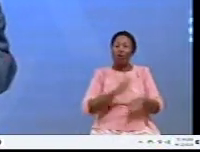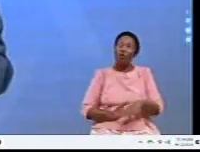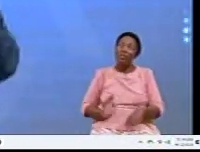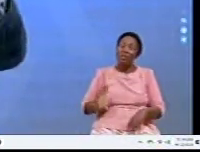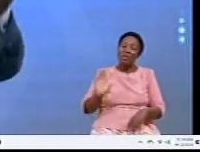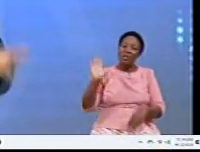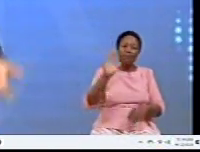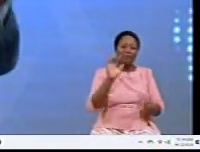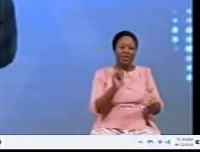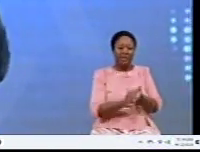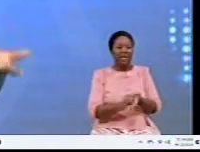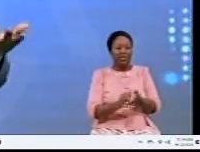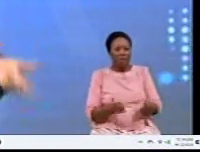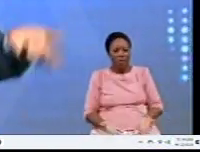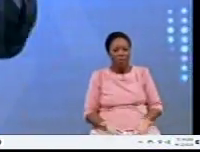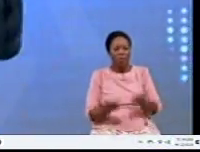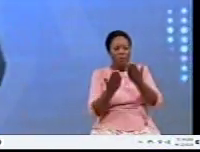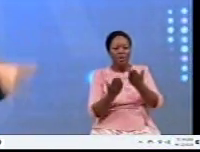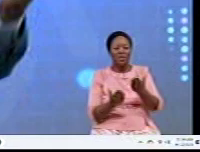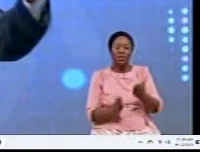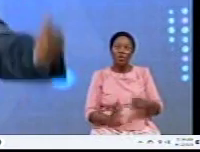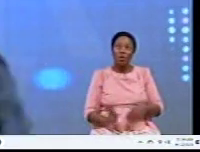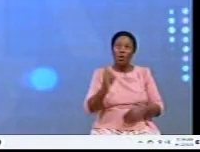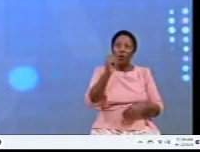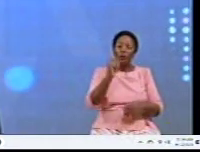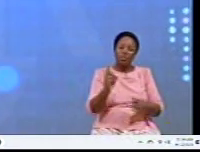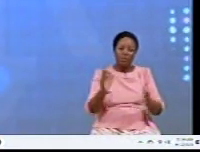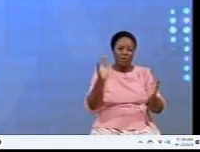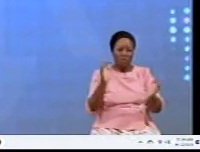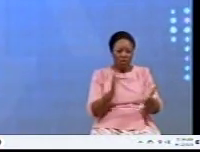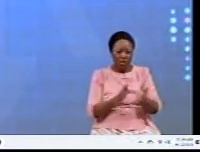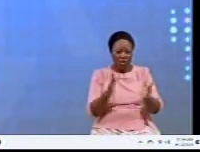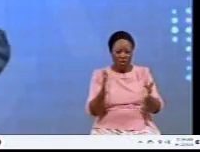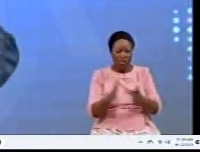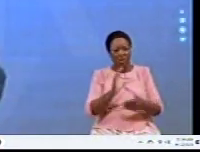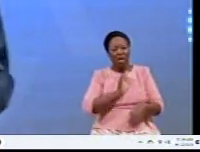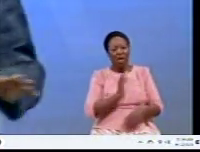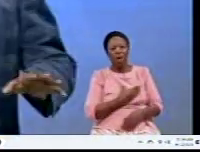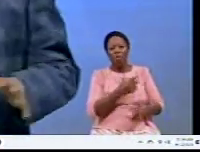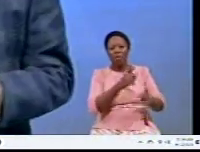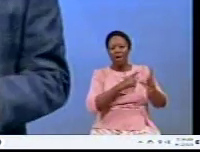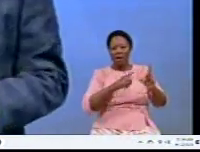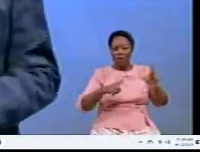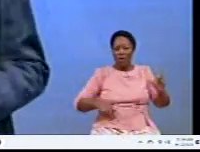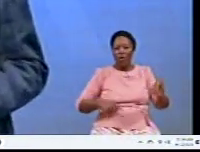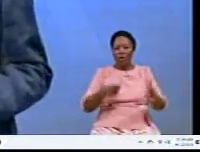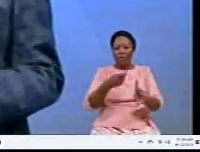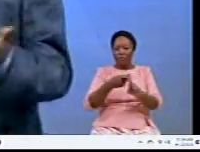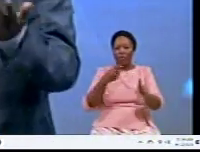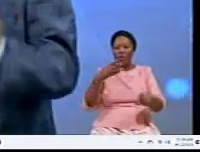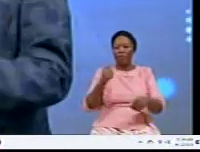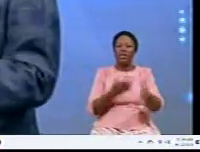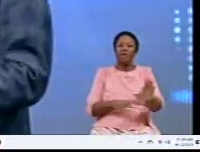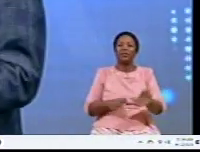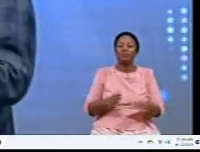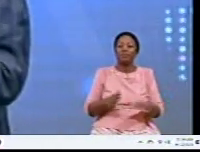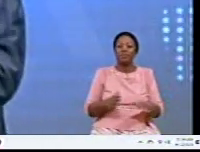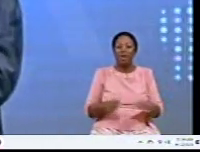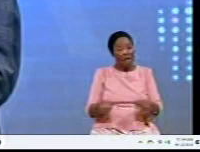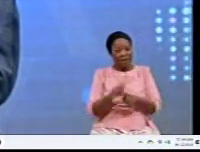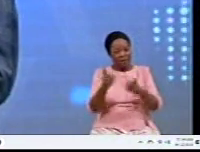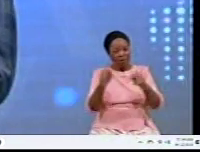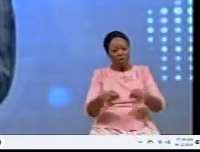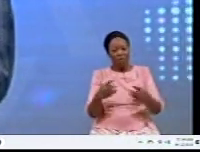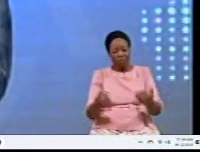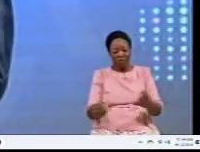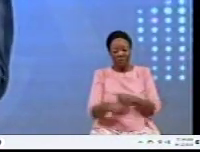that raised up Jesus our Lord from the dead. As you come today